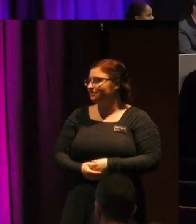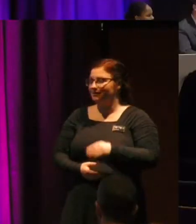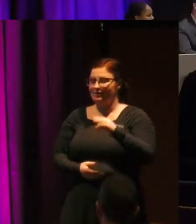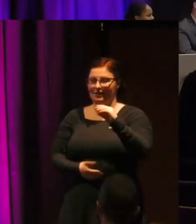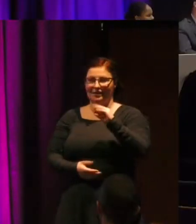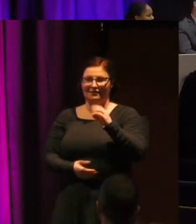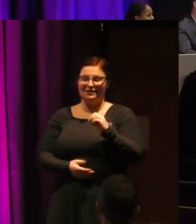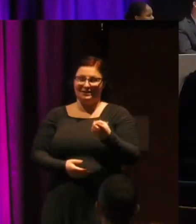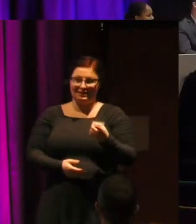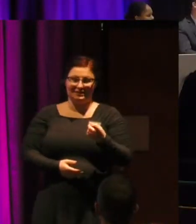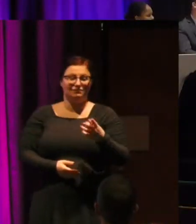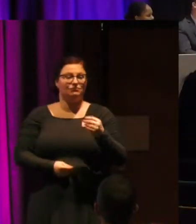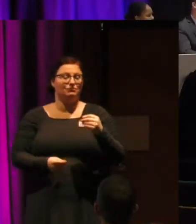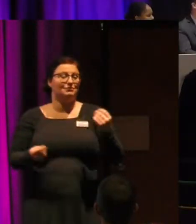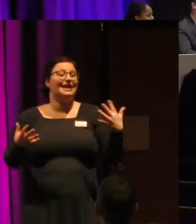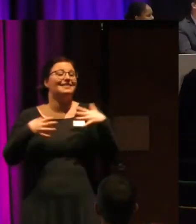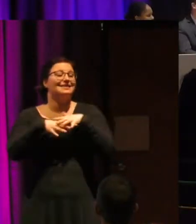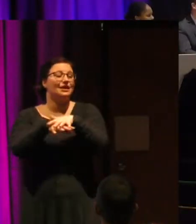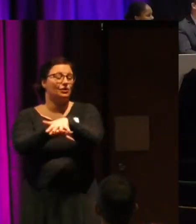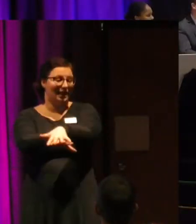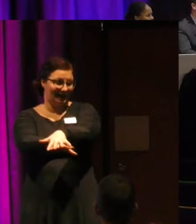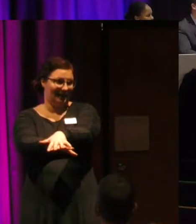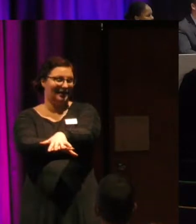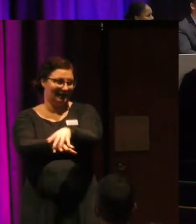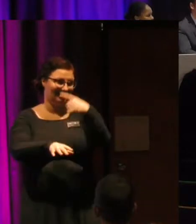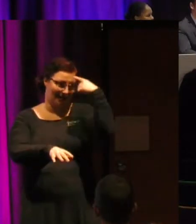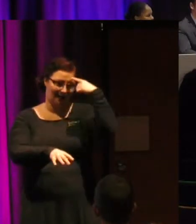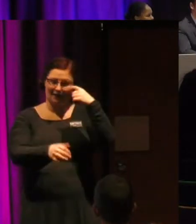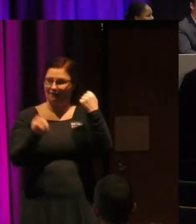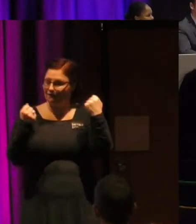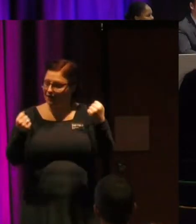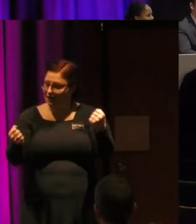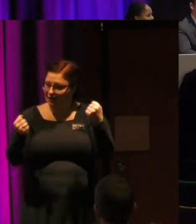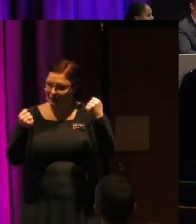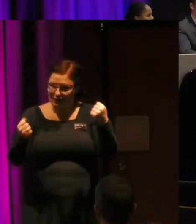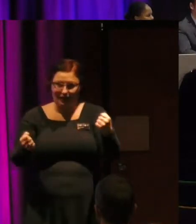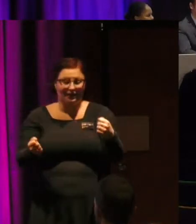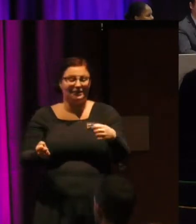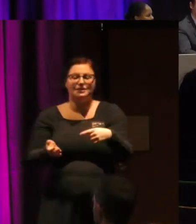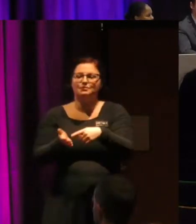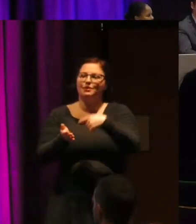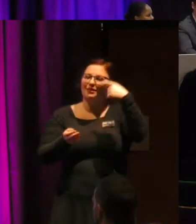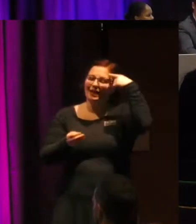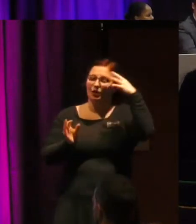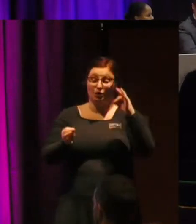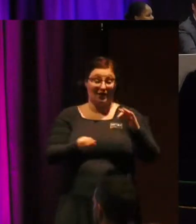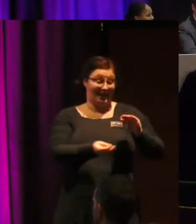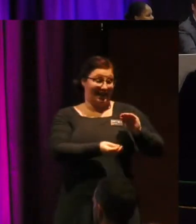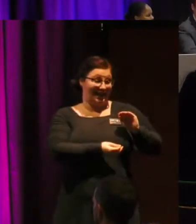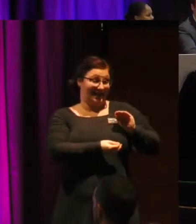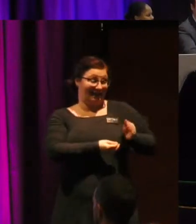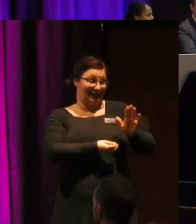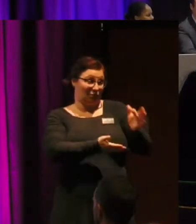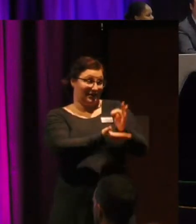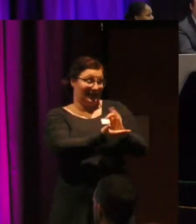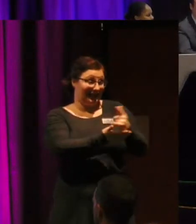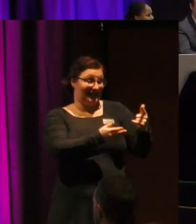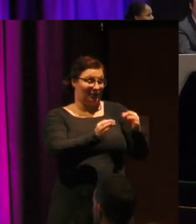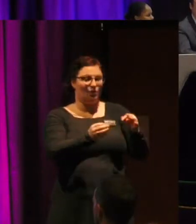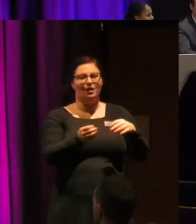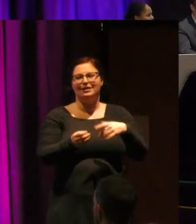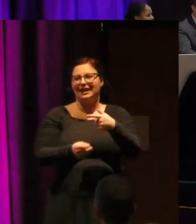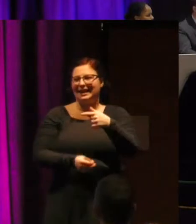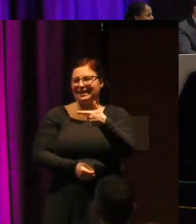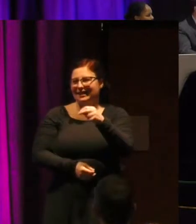intersectional approach is very important. I Yeah. mean, especially in the argument about the way women's rights are protected. I think if you look at trans